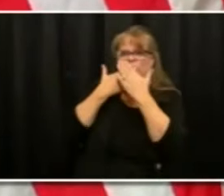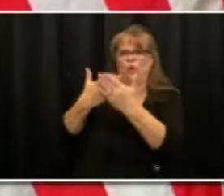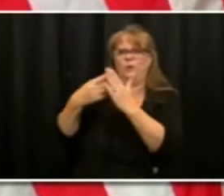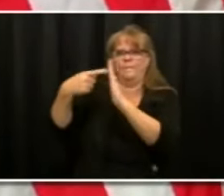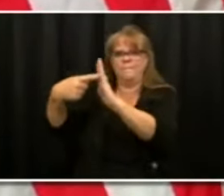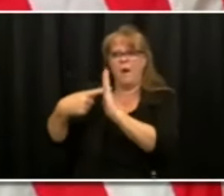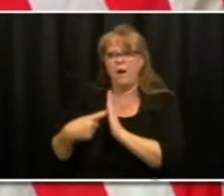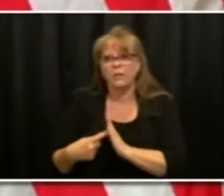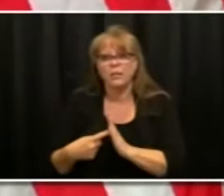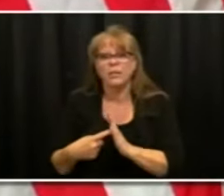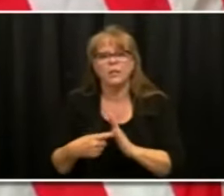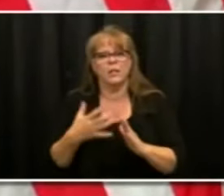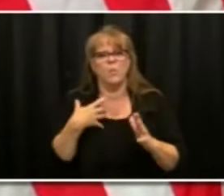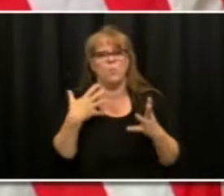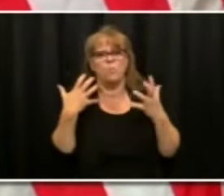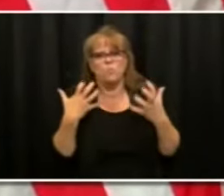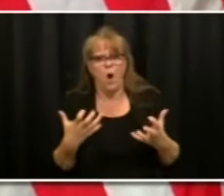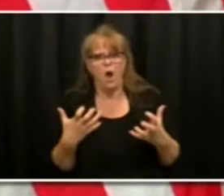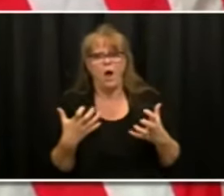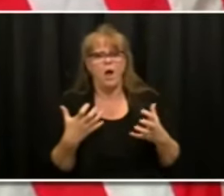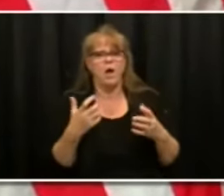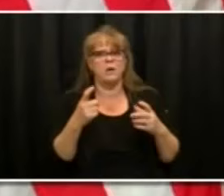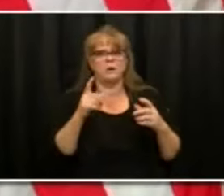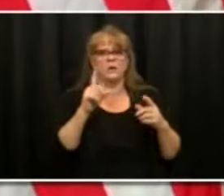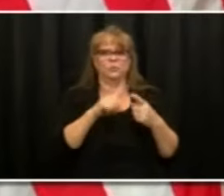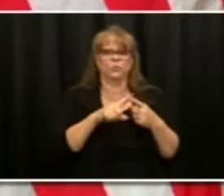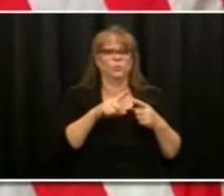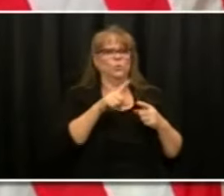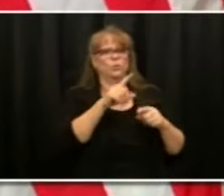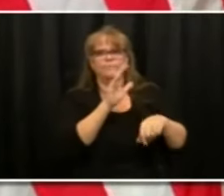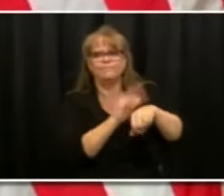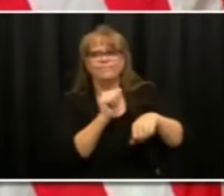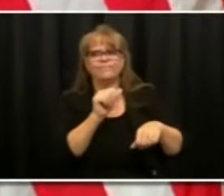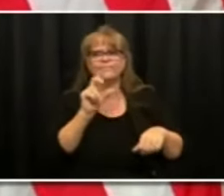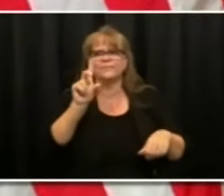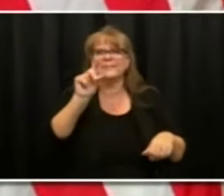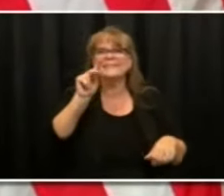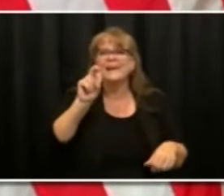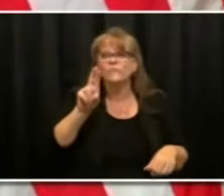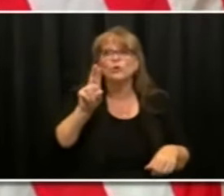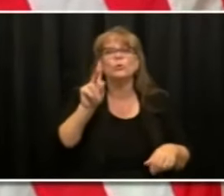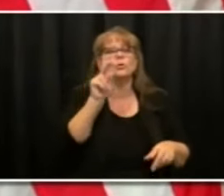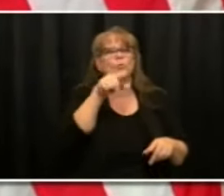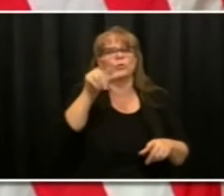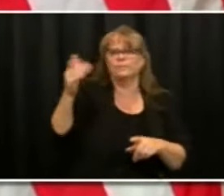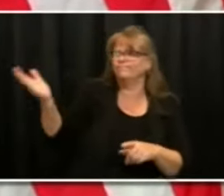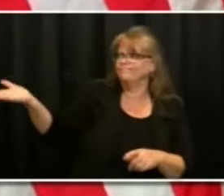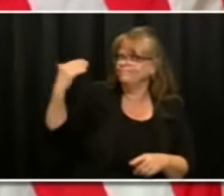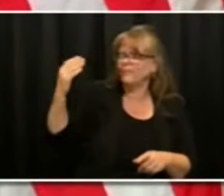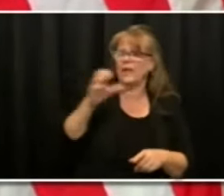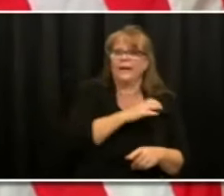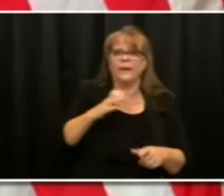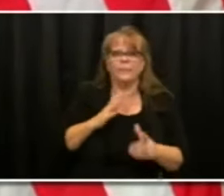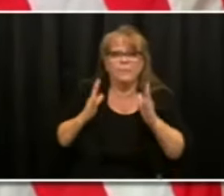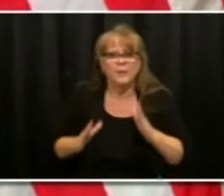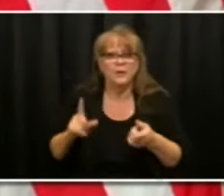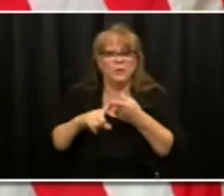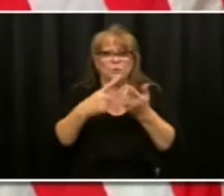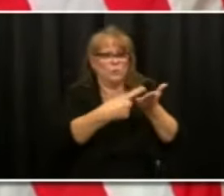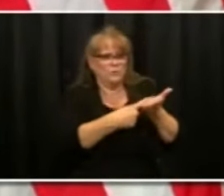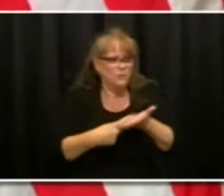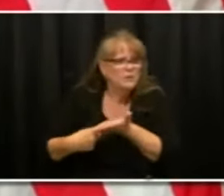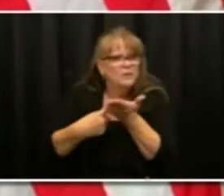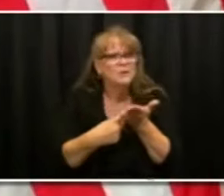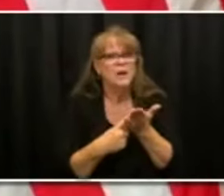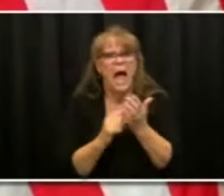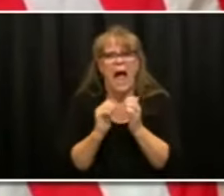calls with some of their commissioners today on the additional mitigation steps being taken in some of the areas with a